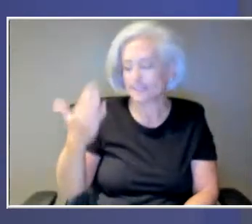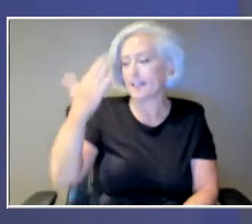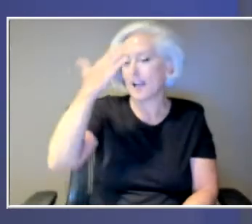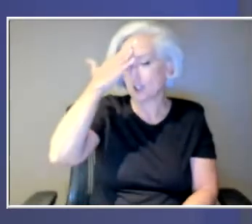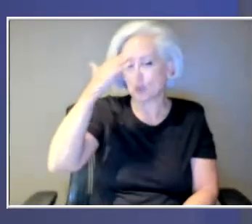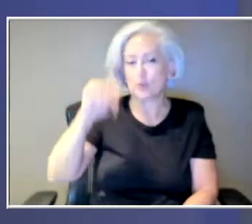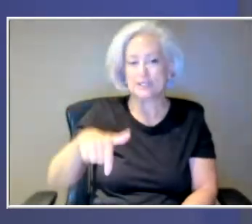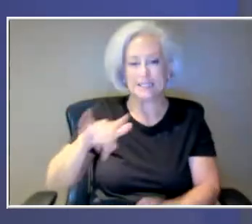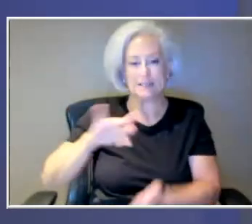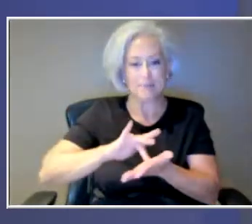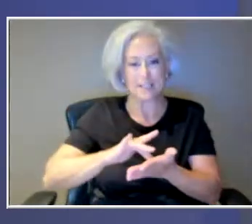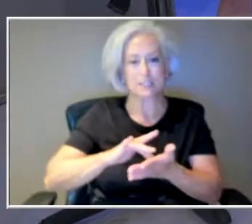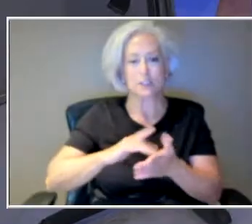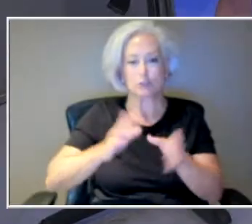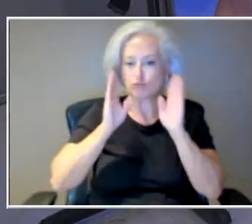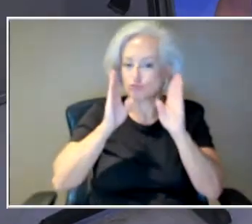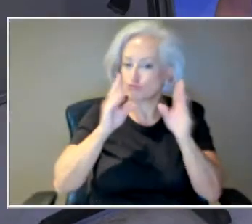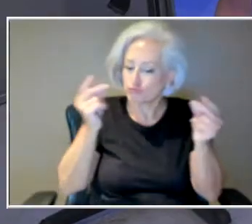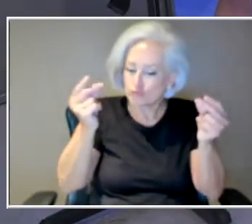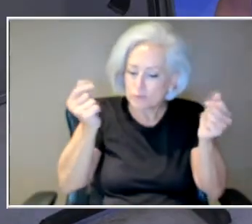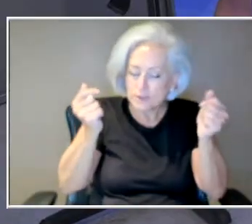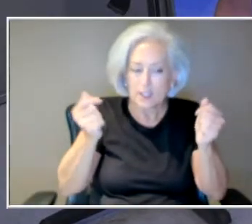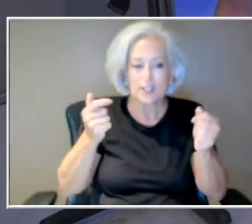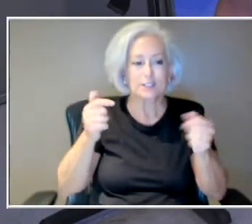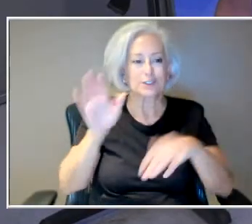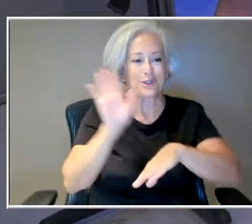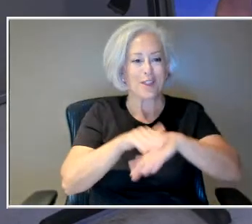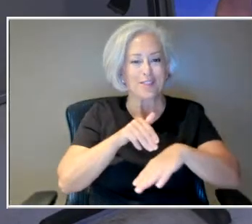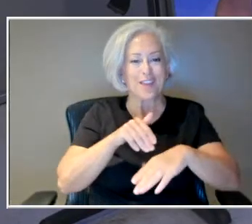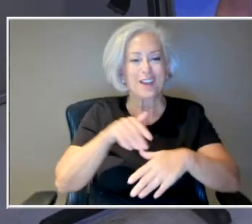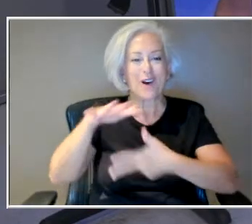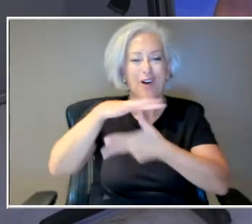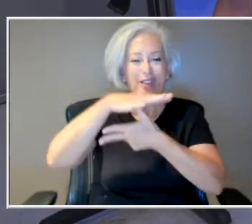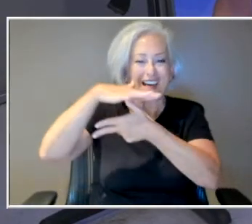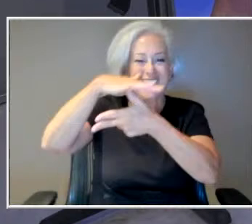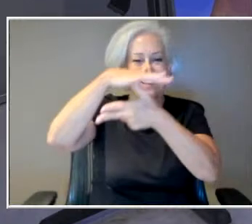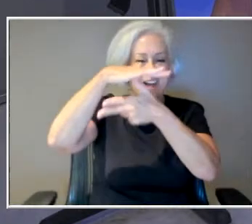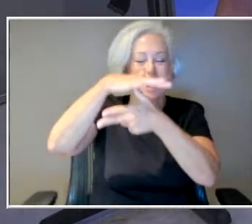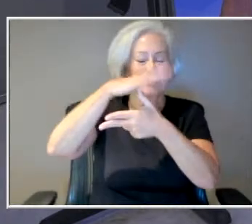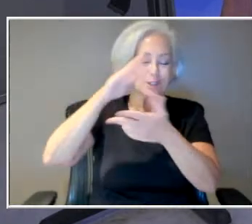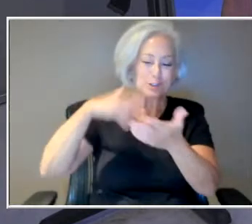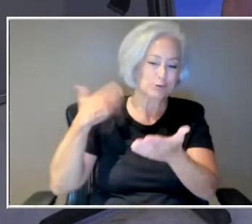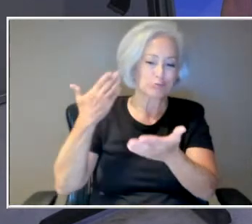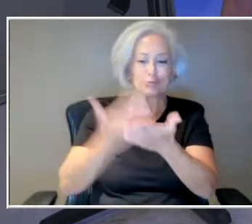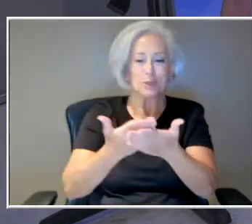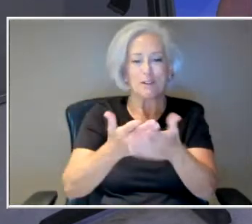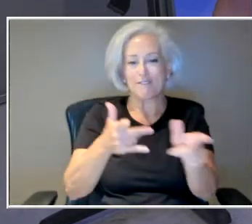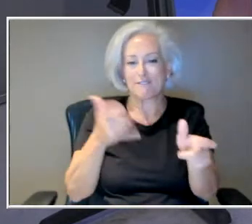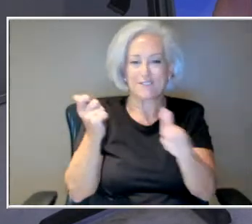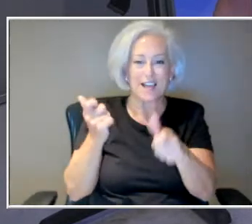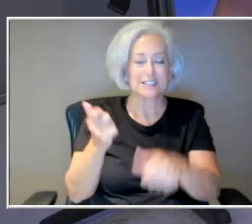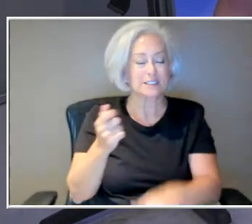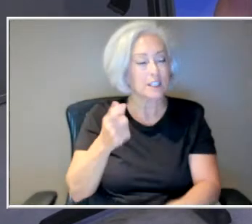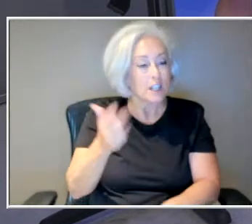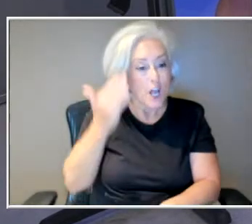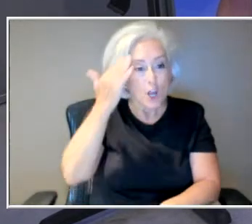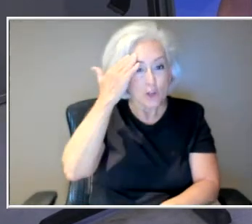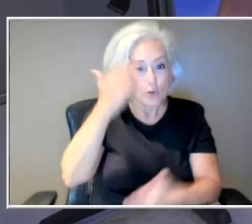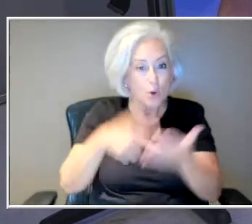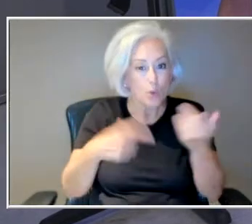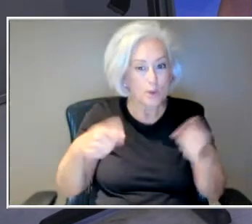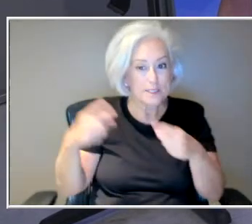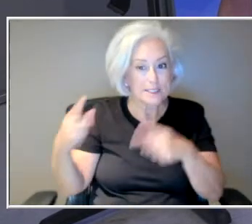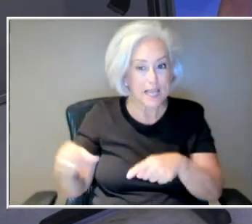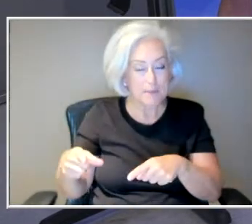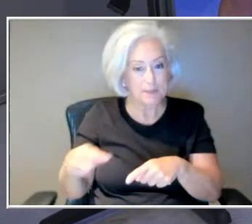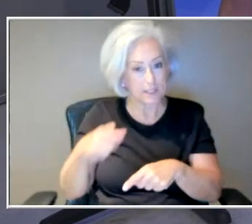it was serious. When they call in the helicopter, you know you got to get there quickly. Yes. So are you aware of what's coming your way, what's being flown your